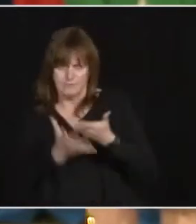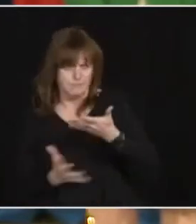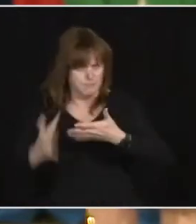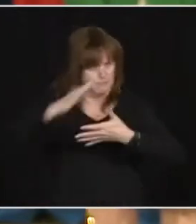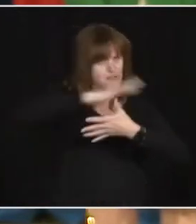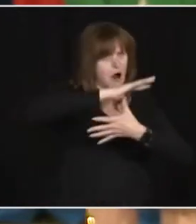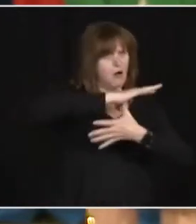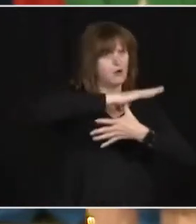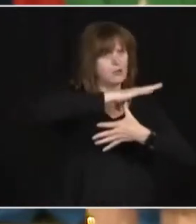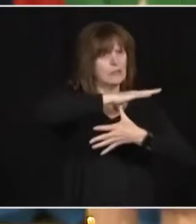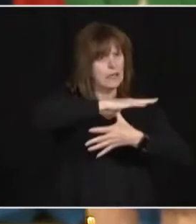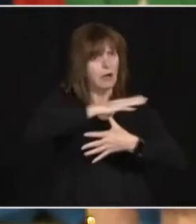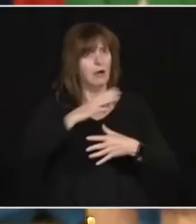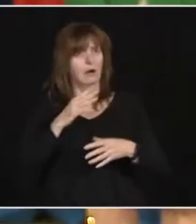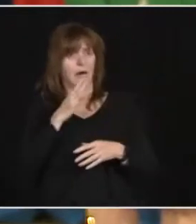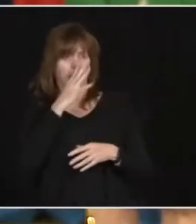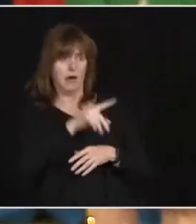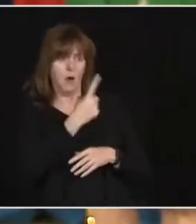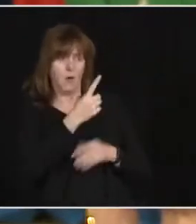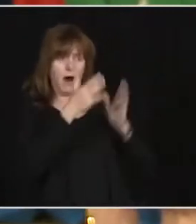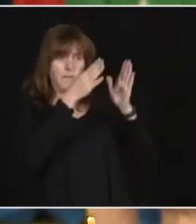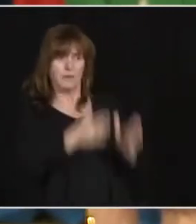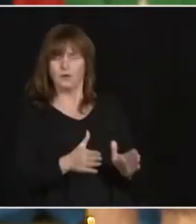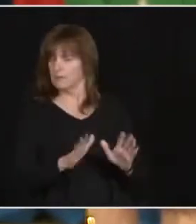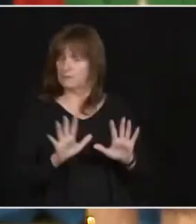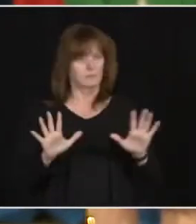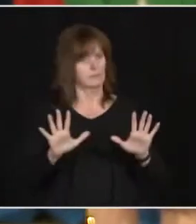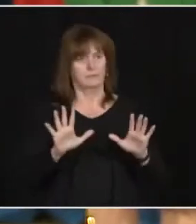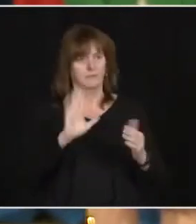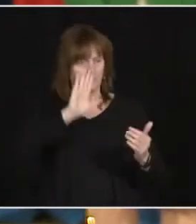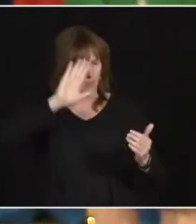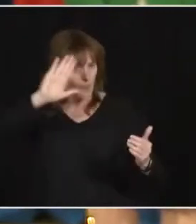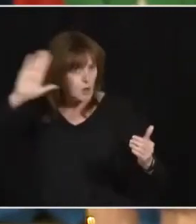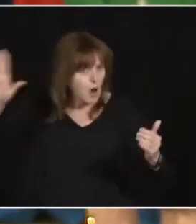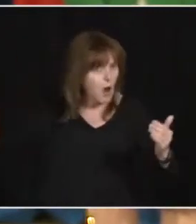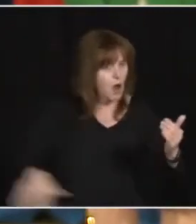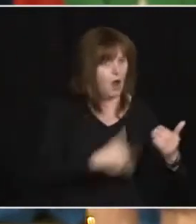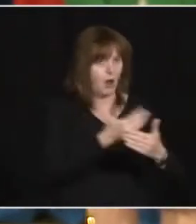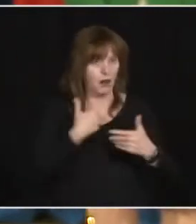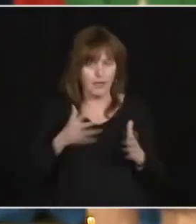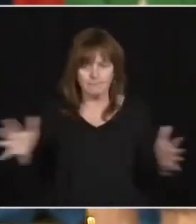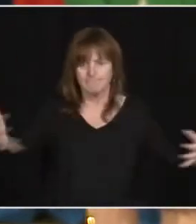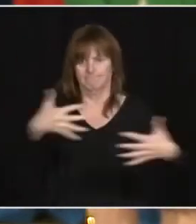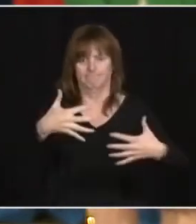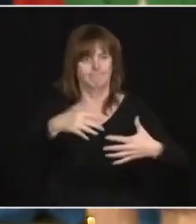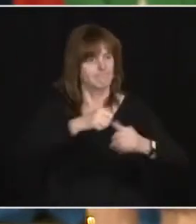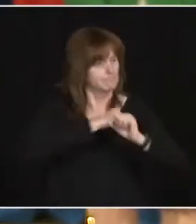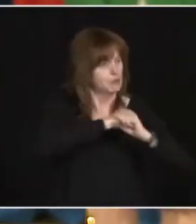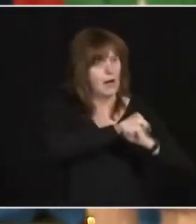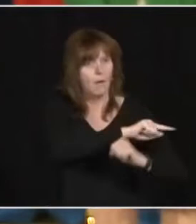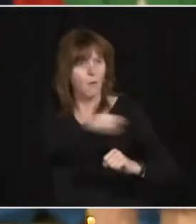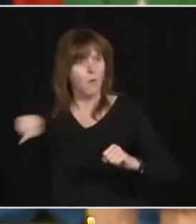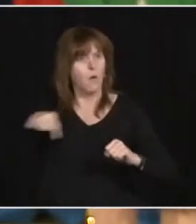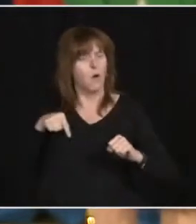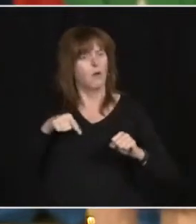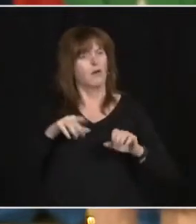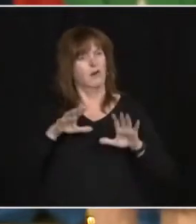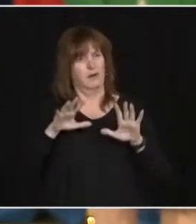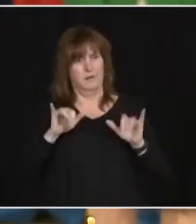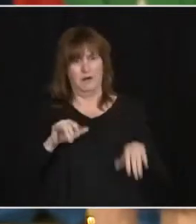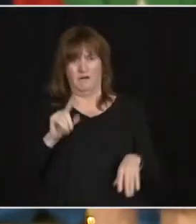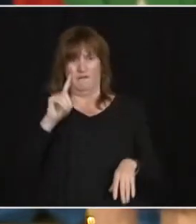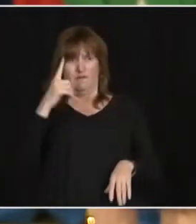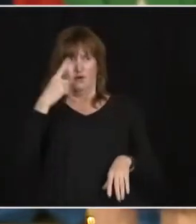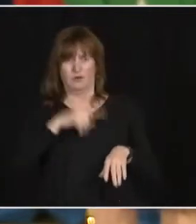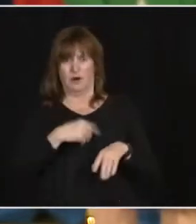behind. Folks, this situation is unprecedented, and I can promise you, we're working